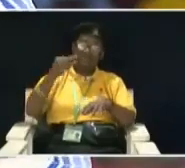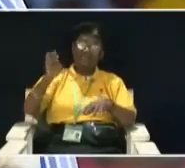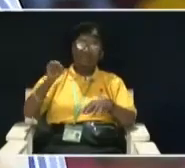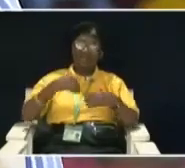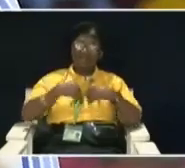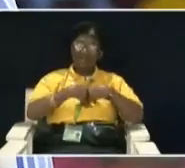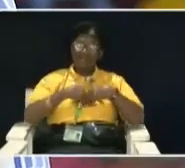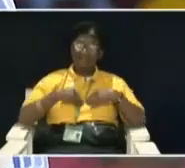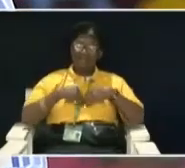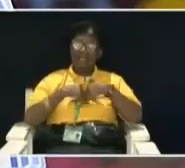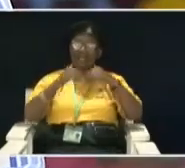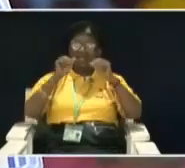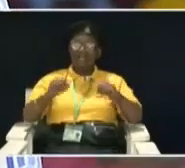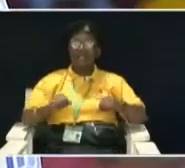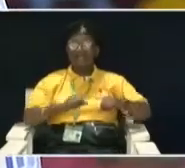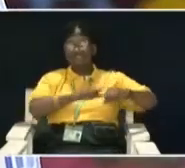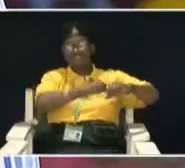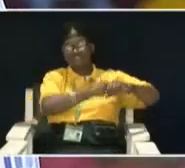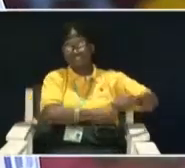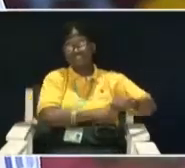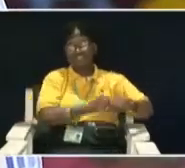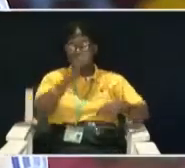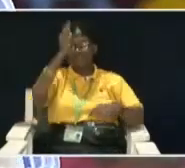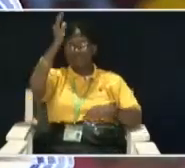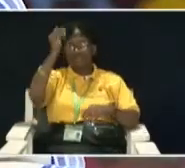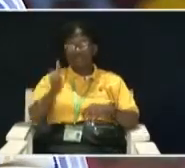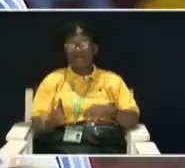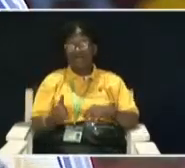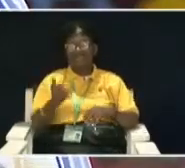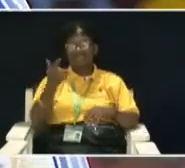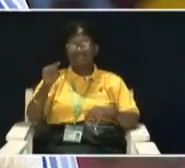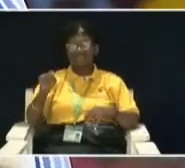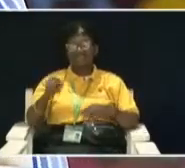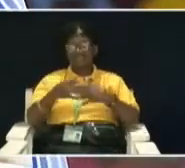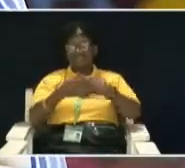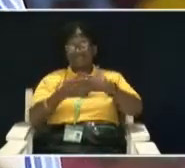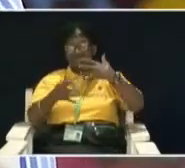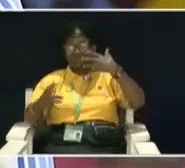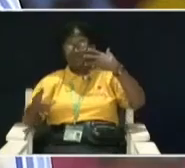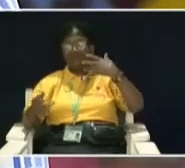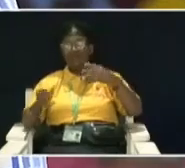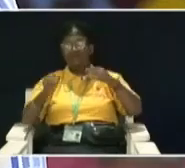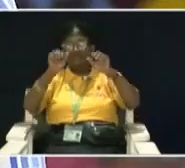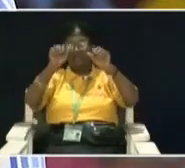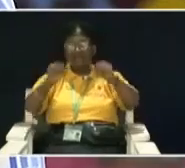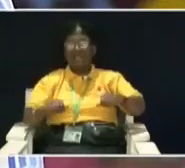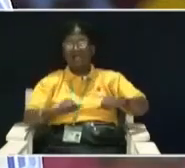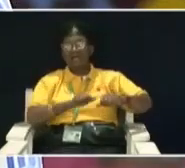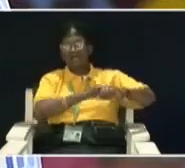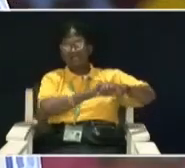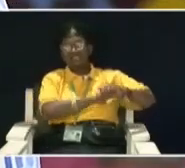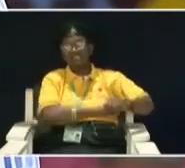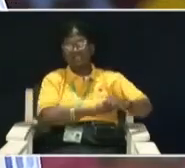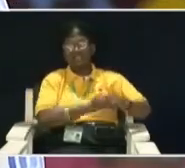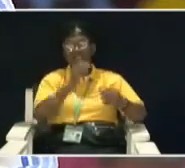shield by the blood. He can shield by the word.